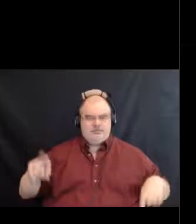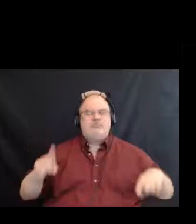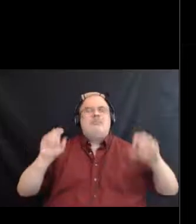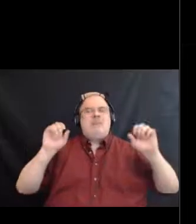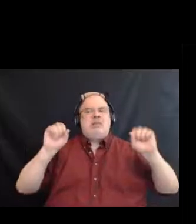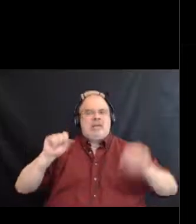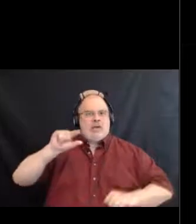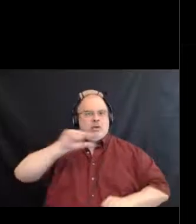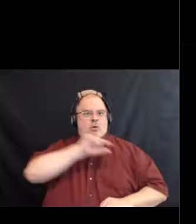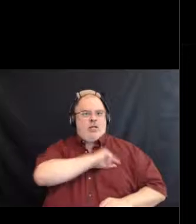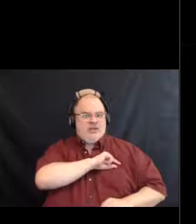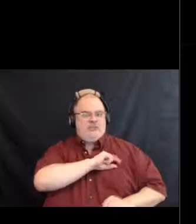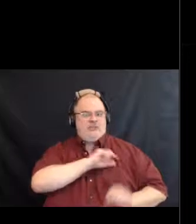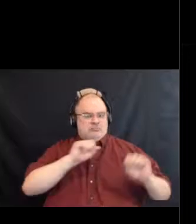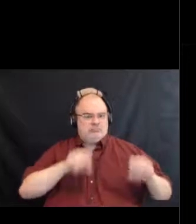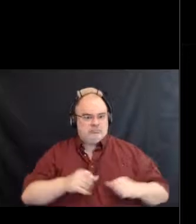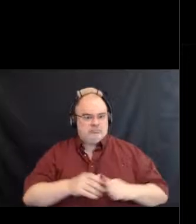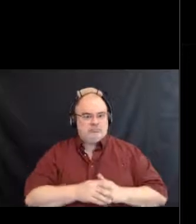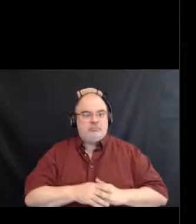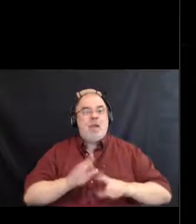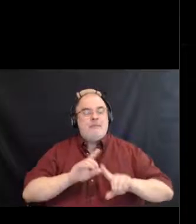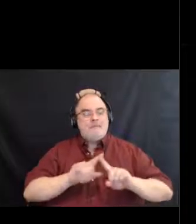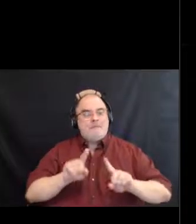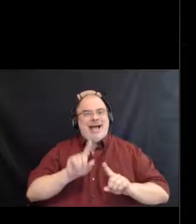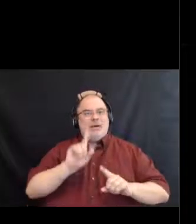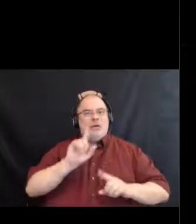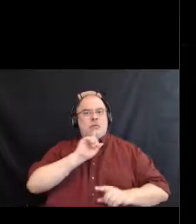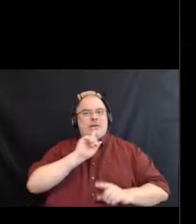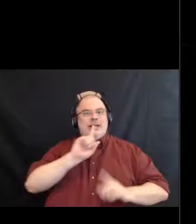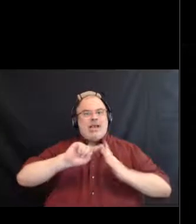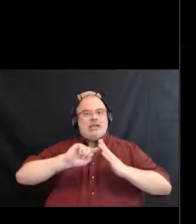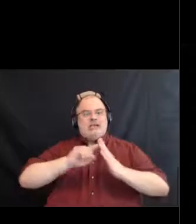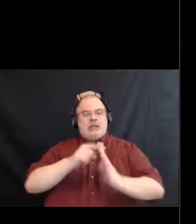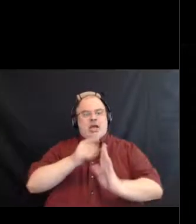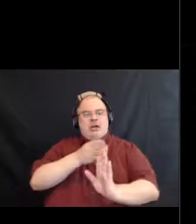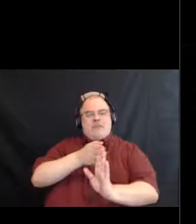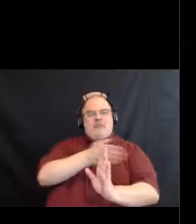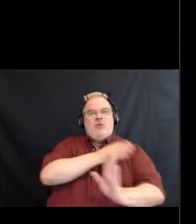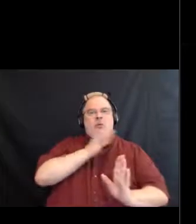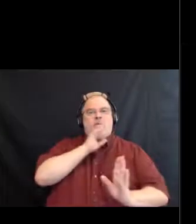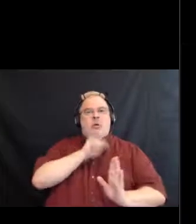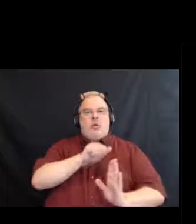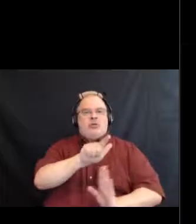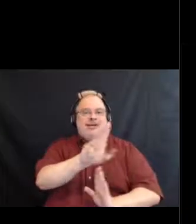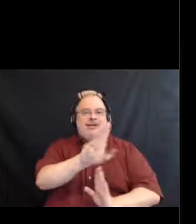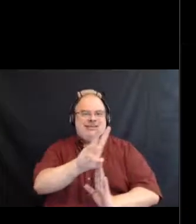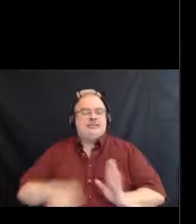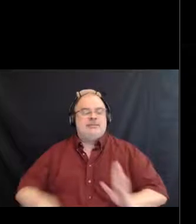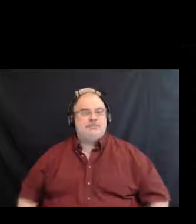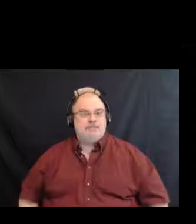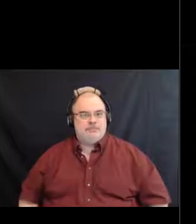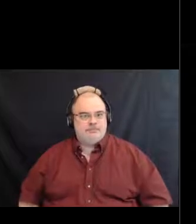It goes back to, did the disability occur prior to age 26 or was it diagnosed before that